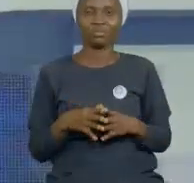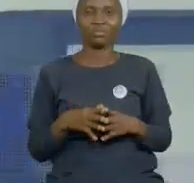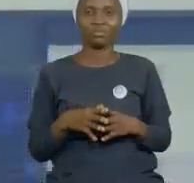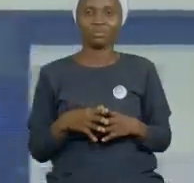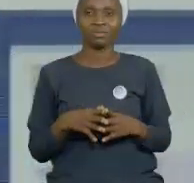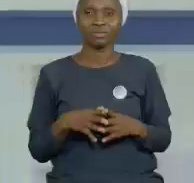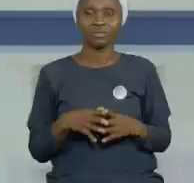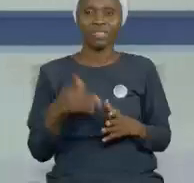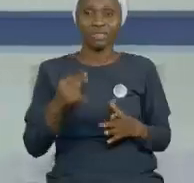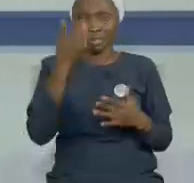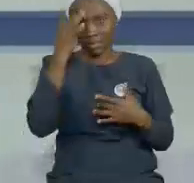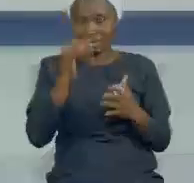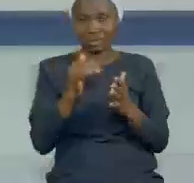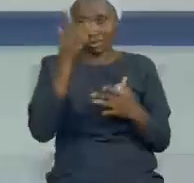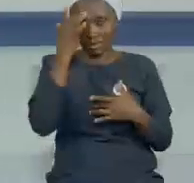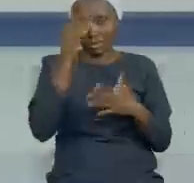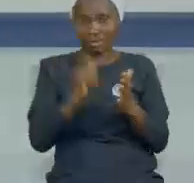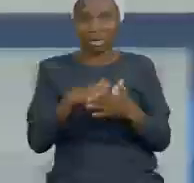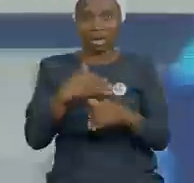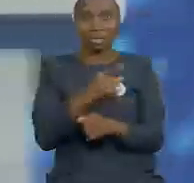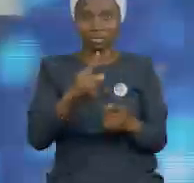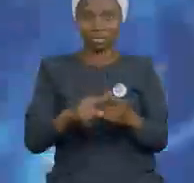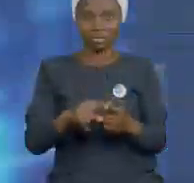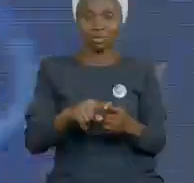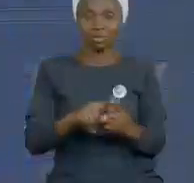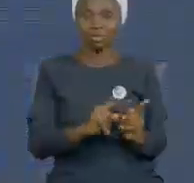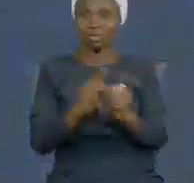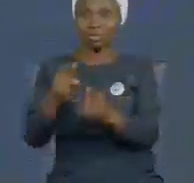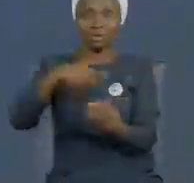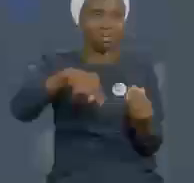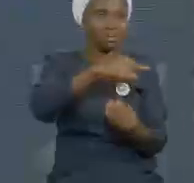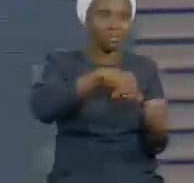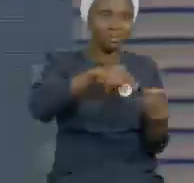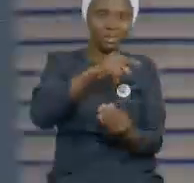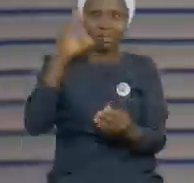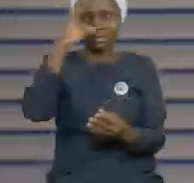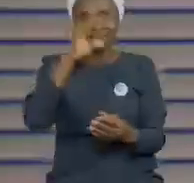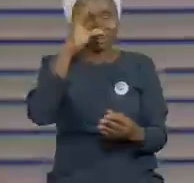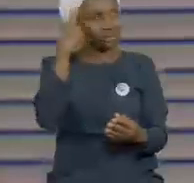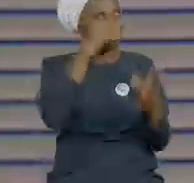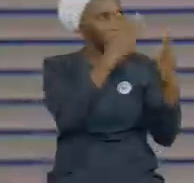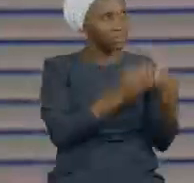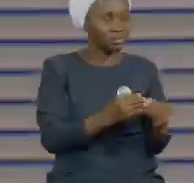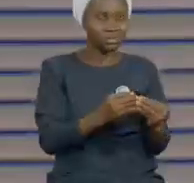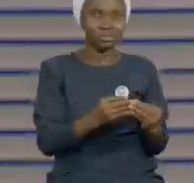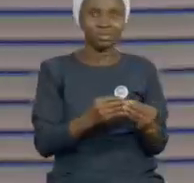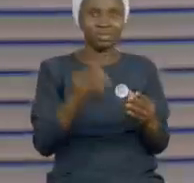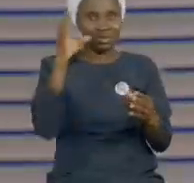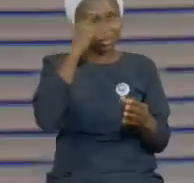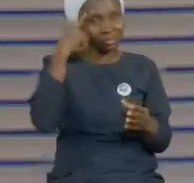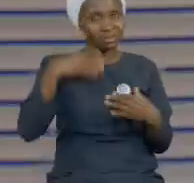The sickness that makes you to go all about searching for solutions, searching for recovery, and searching for healing.